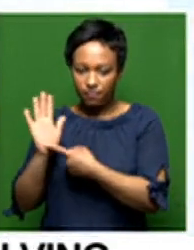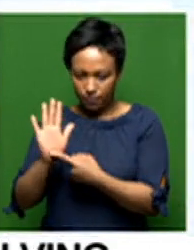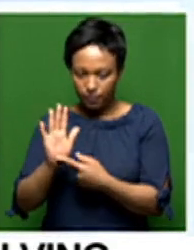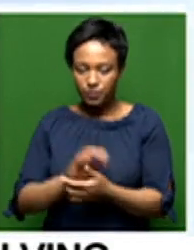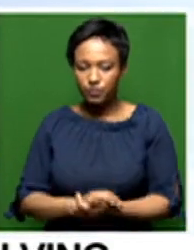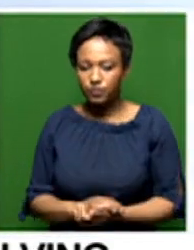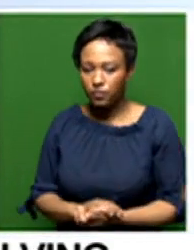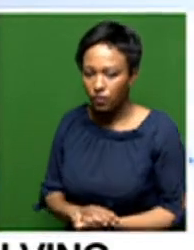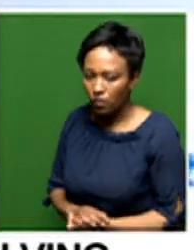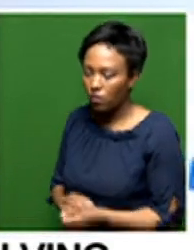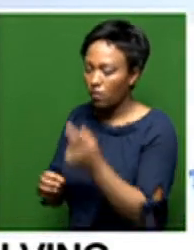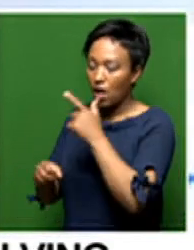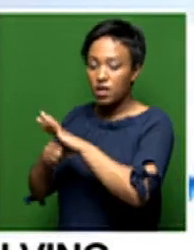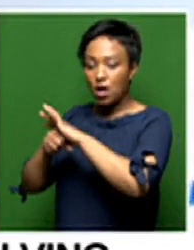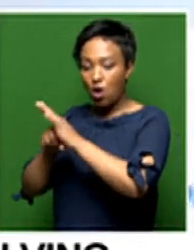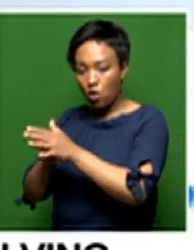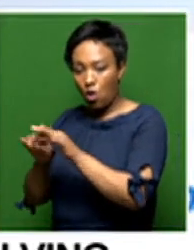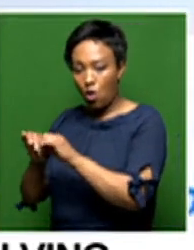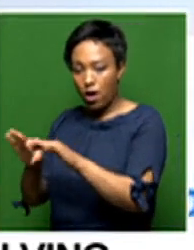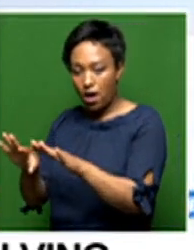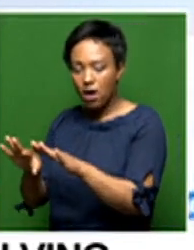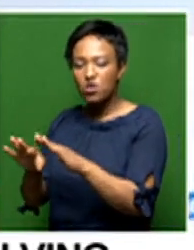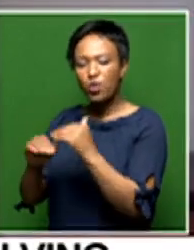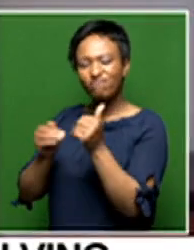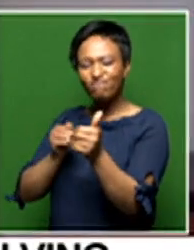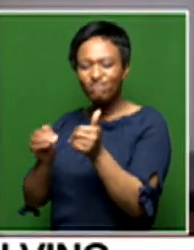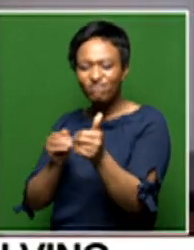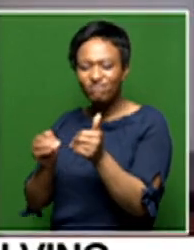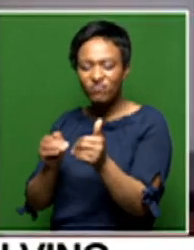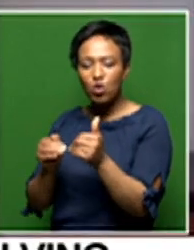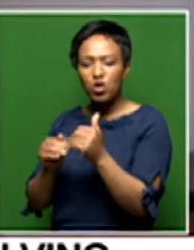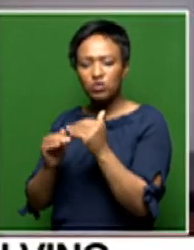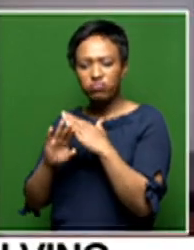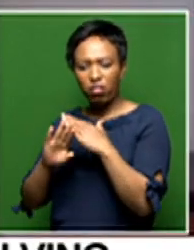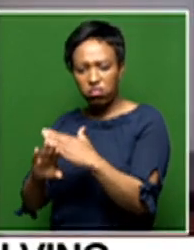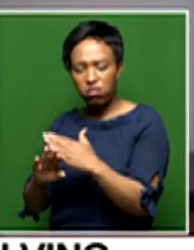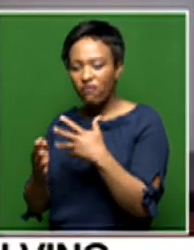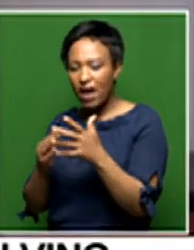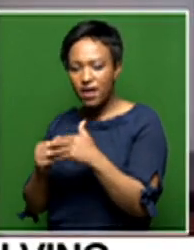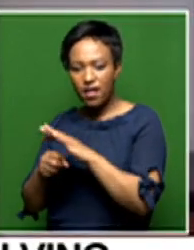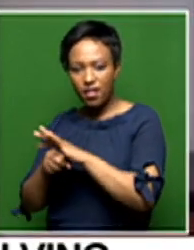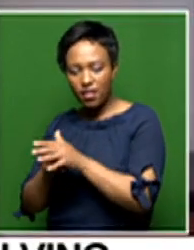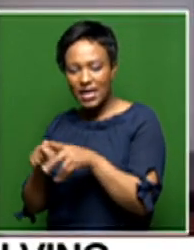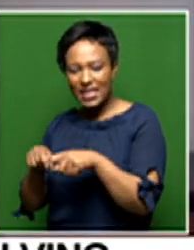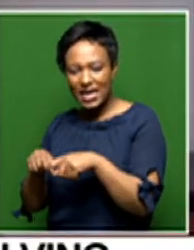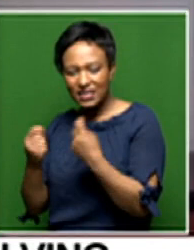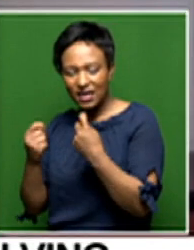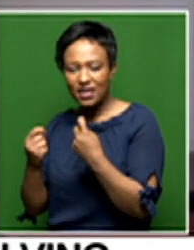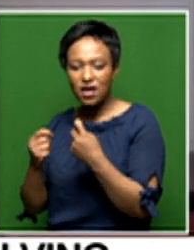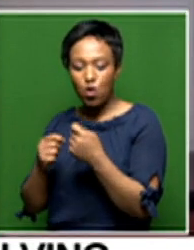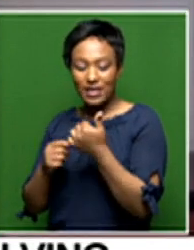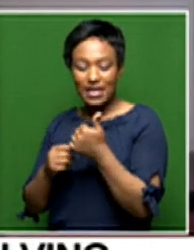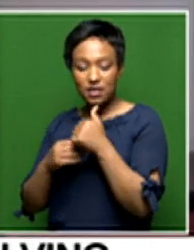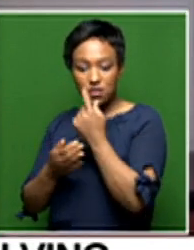Coronavirus aside, how are you going to deal with the potential of increase risk of injury because a